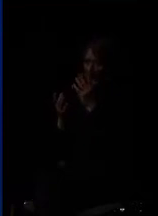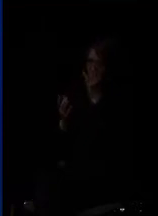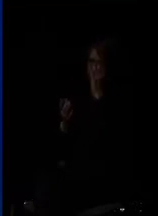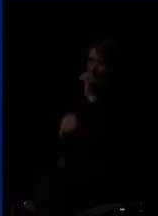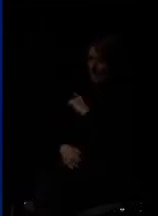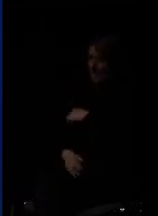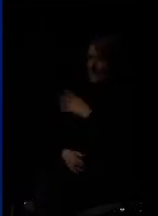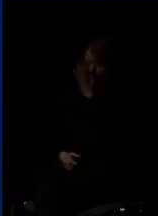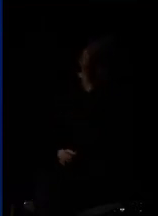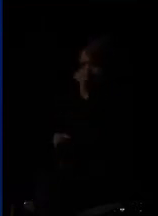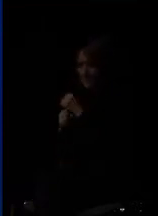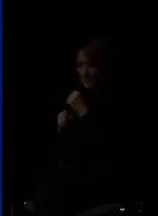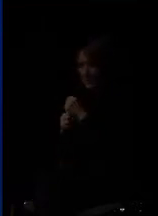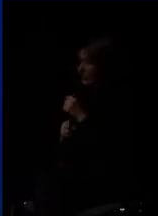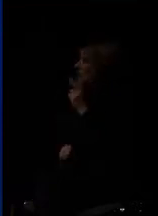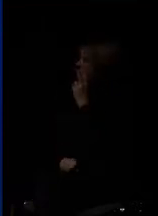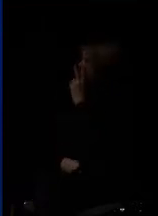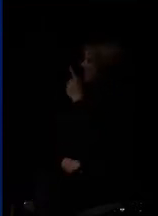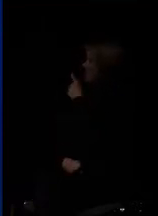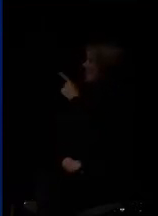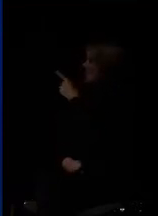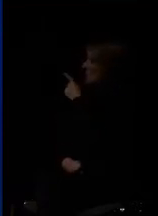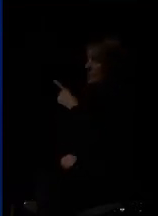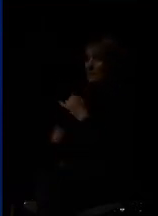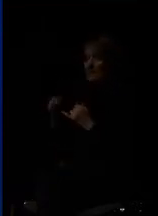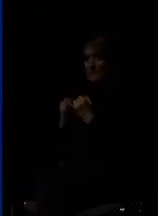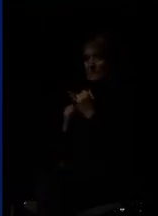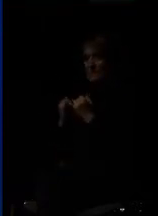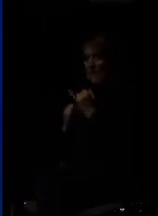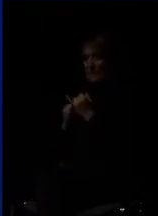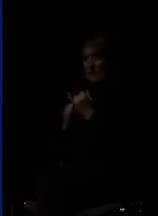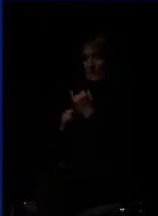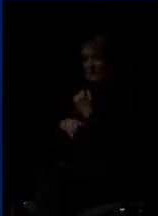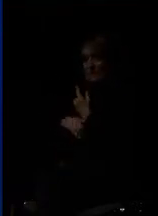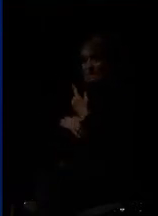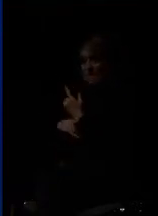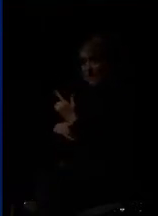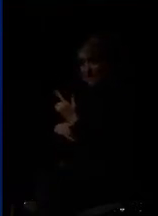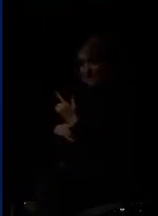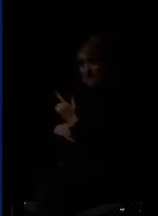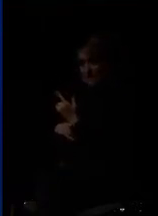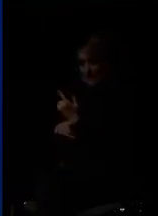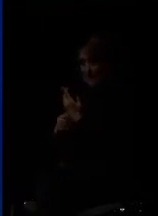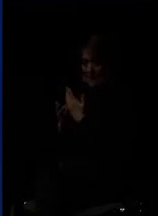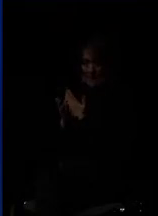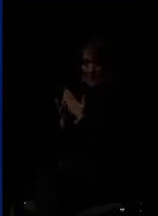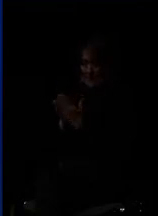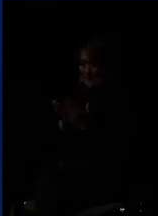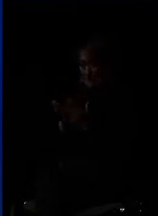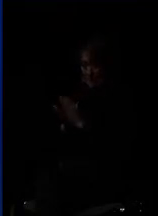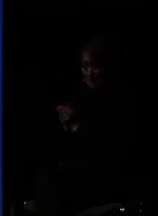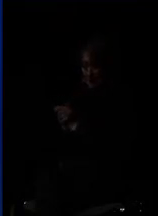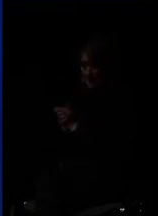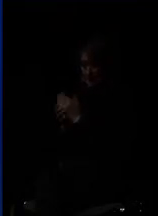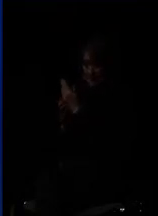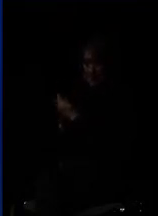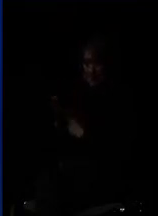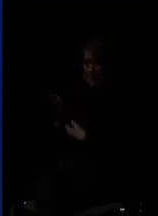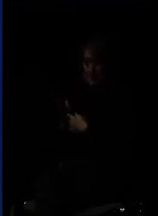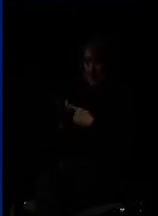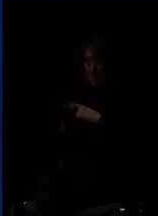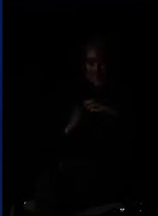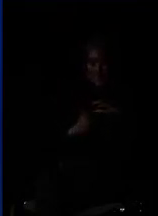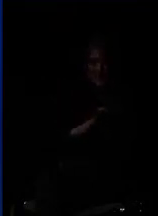basically, because what you see in the final film is a clean plate, ultimately. We had to put the performances that we had captured earlier into